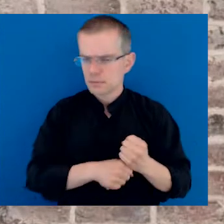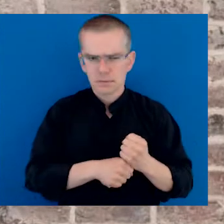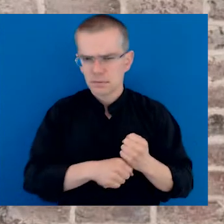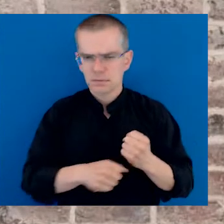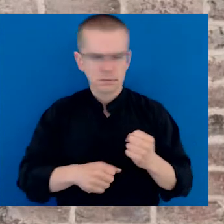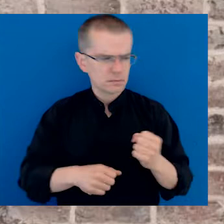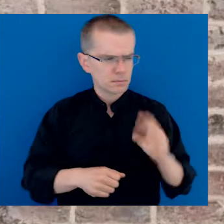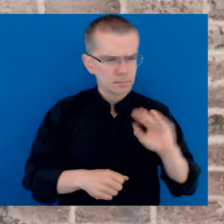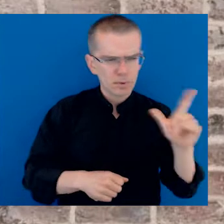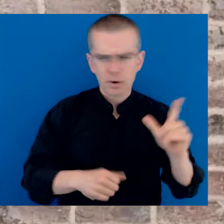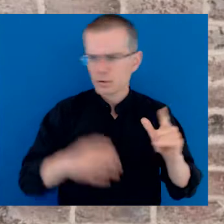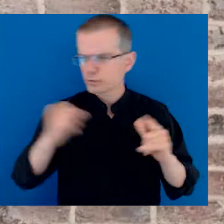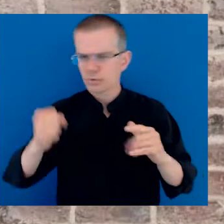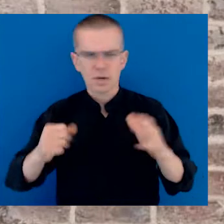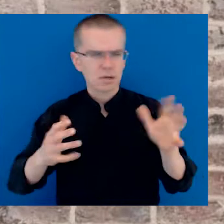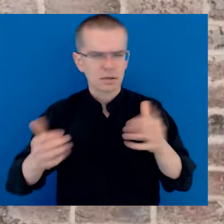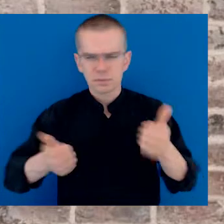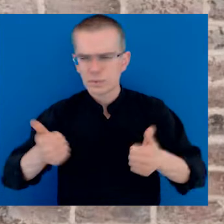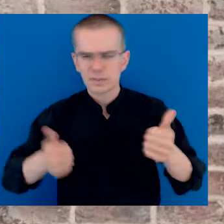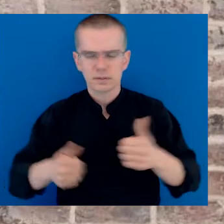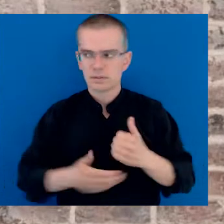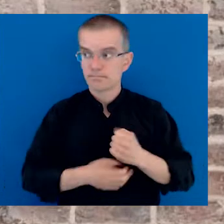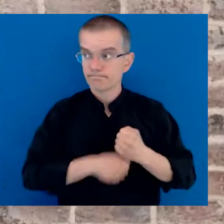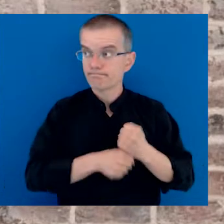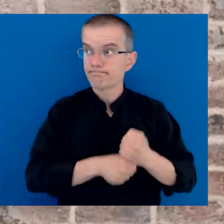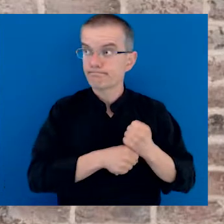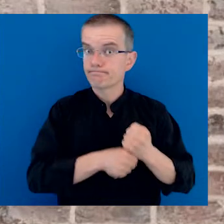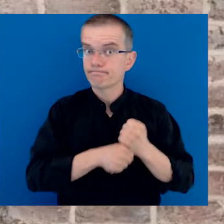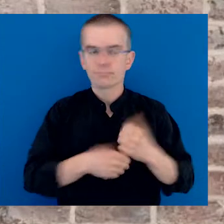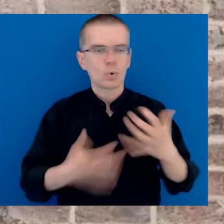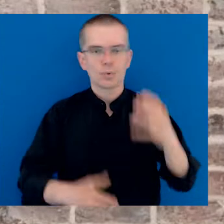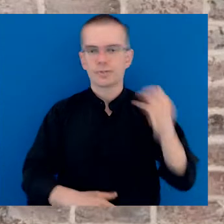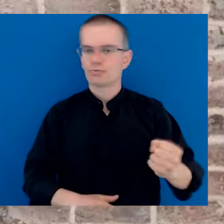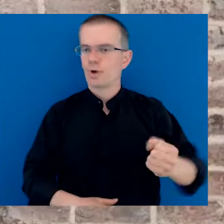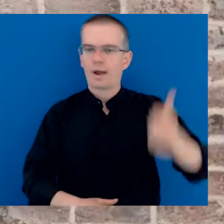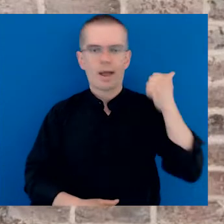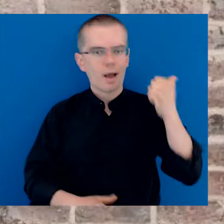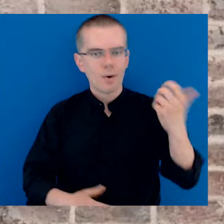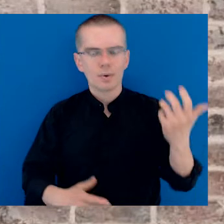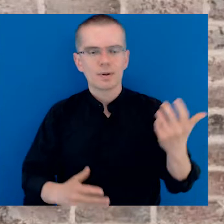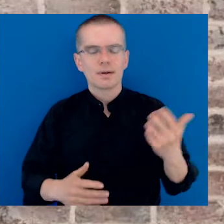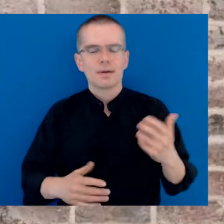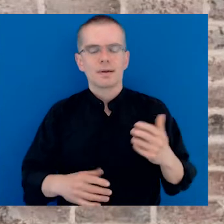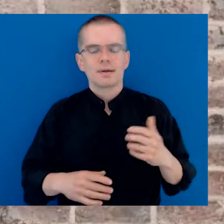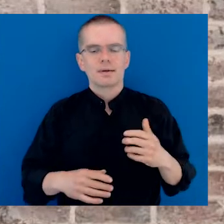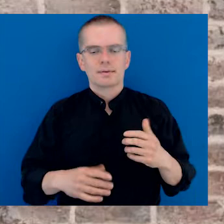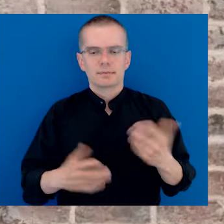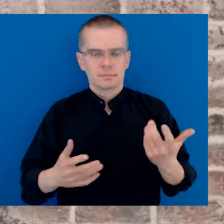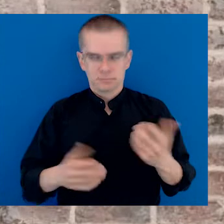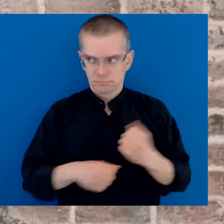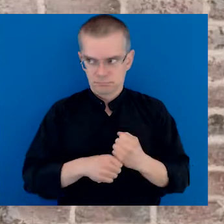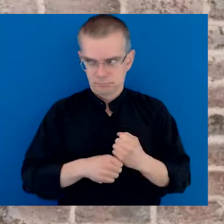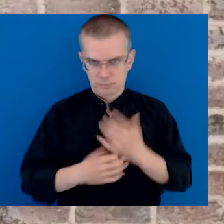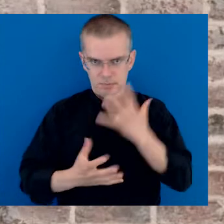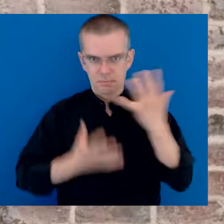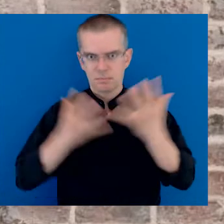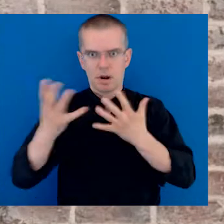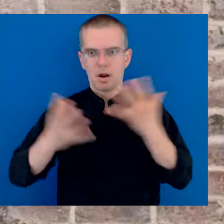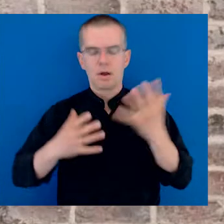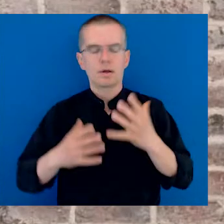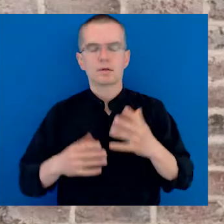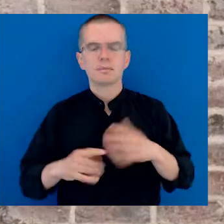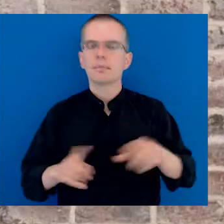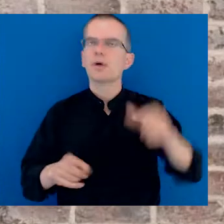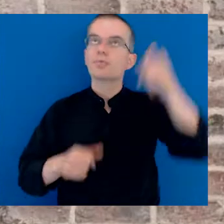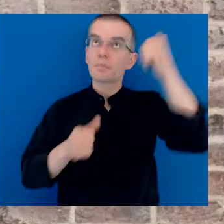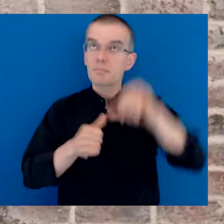He's standing up there waiting for a pitch. He doesn't know he struck out. But he remembers his mom cheering for him, and it gives him the idea to teach